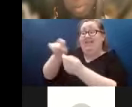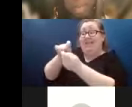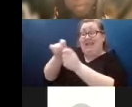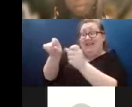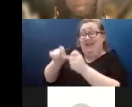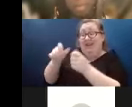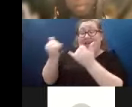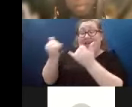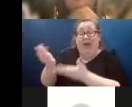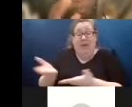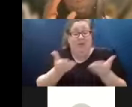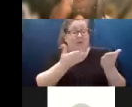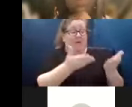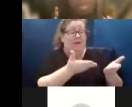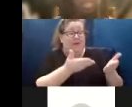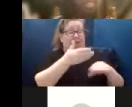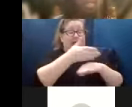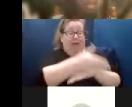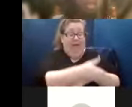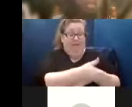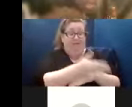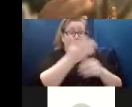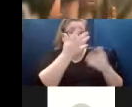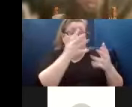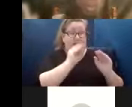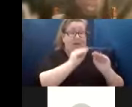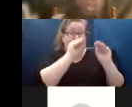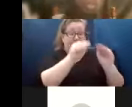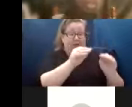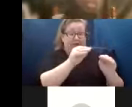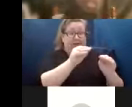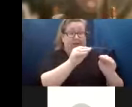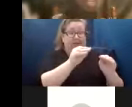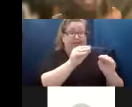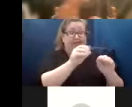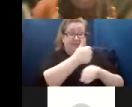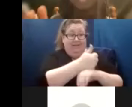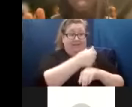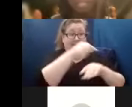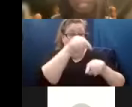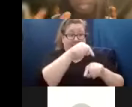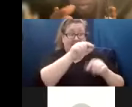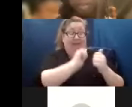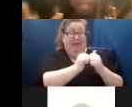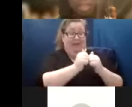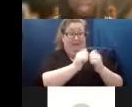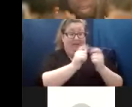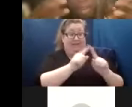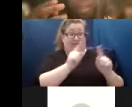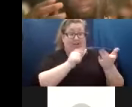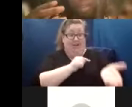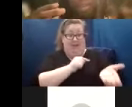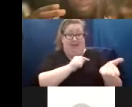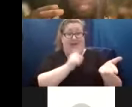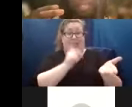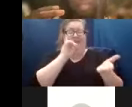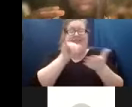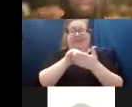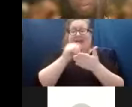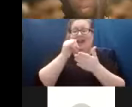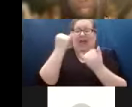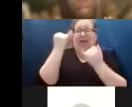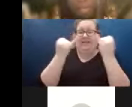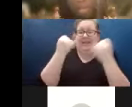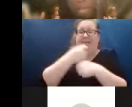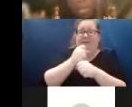now, after we put this, practical implementation, here's the difference. I think that idea makes it